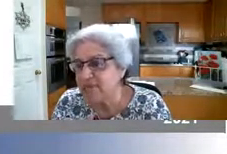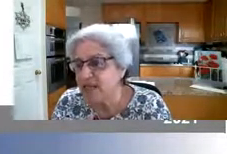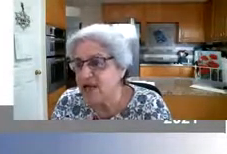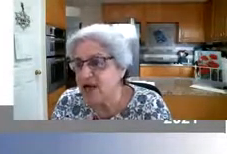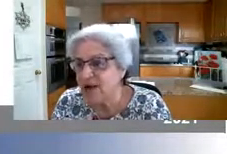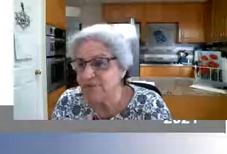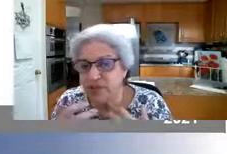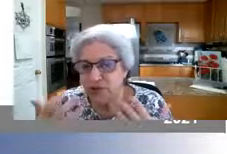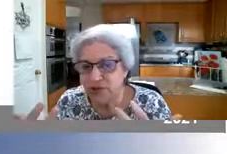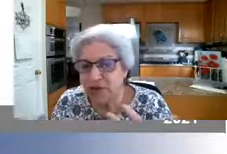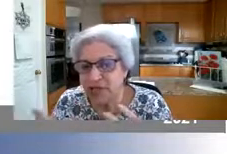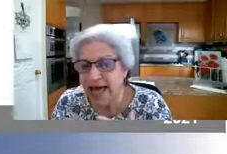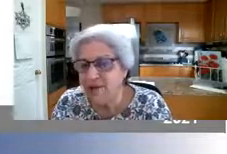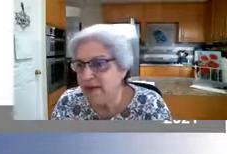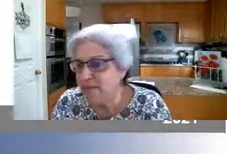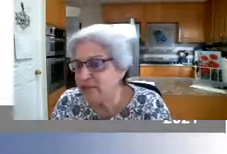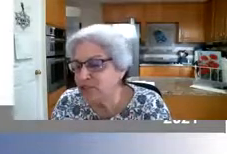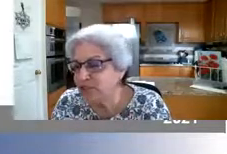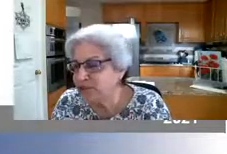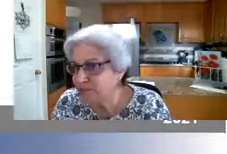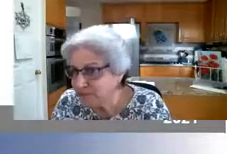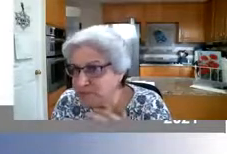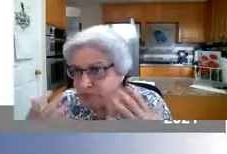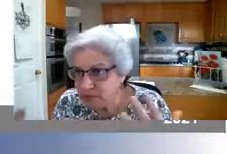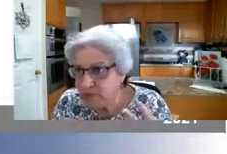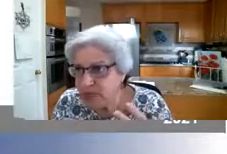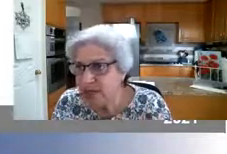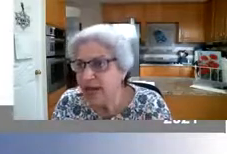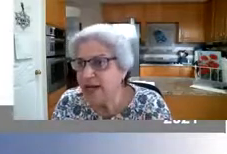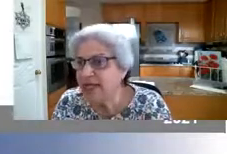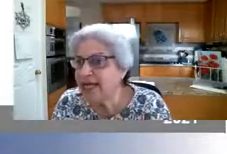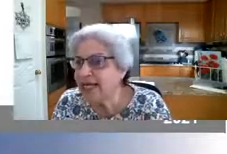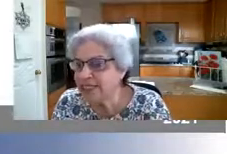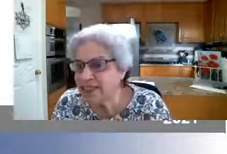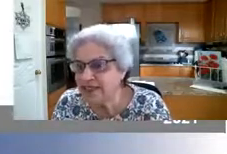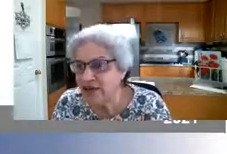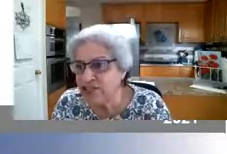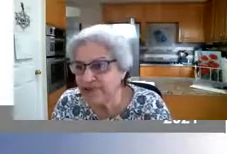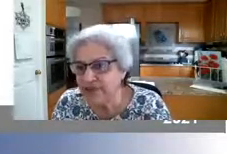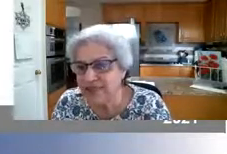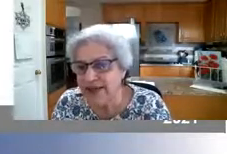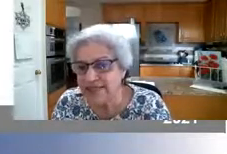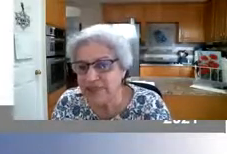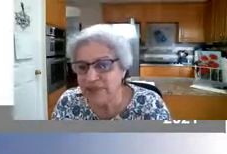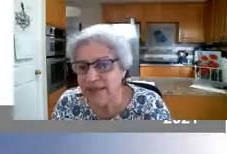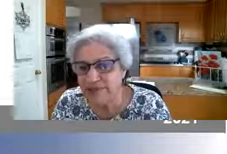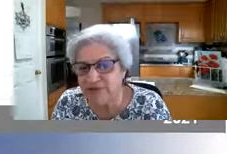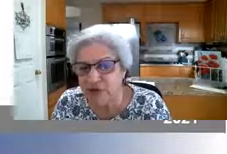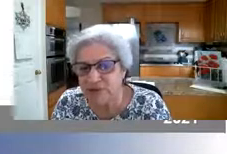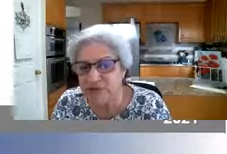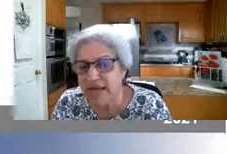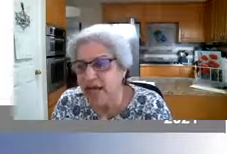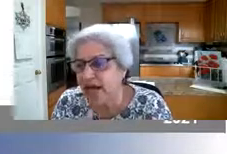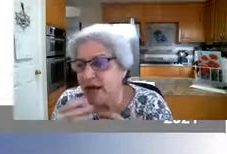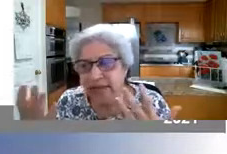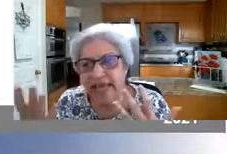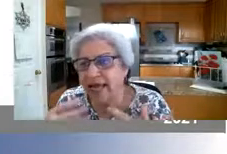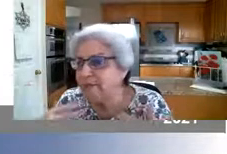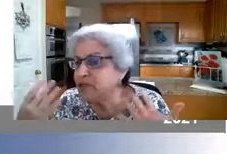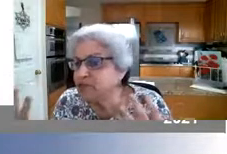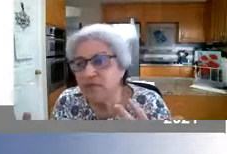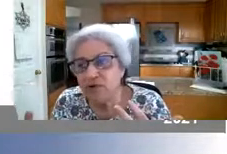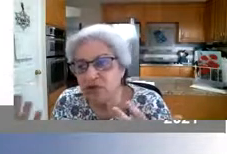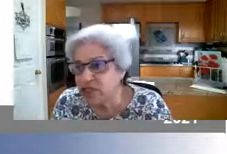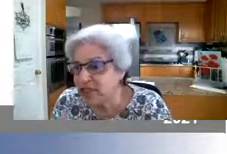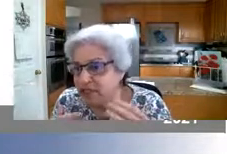companies to allow them to get it into their different vaccine platforms.